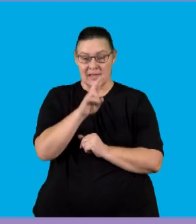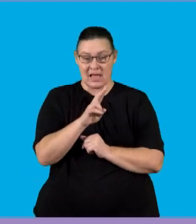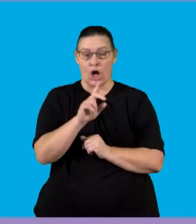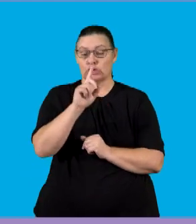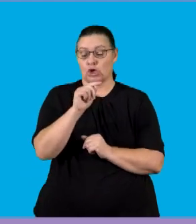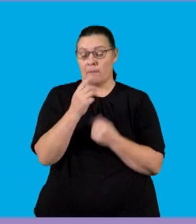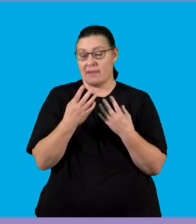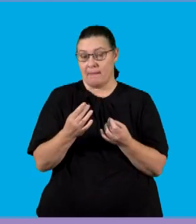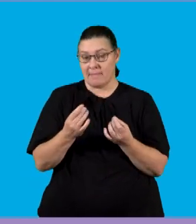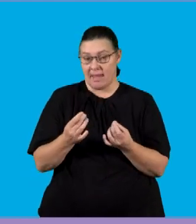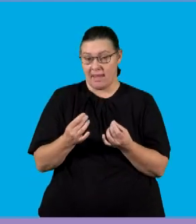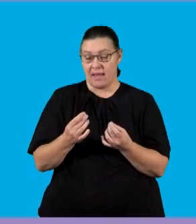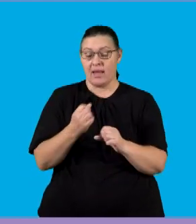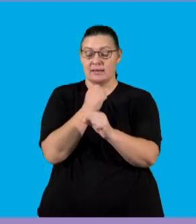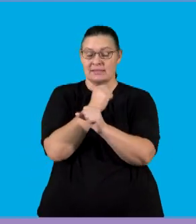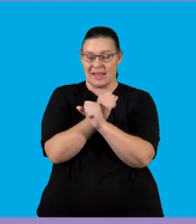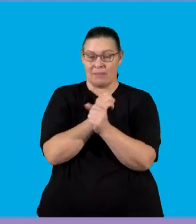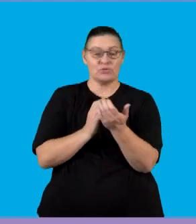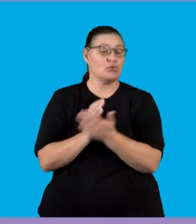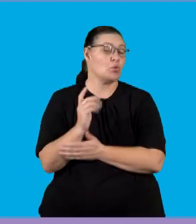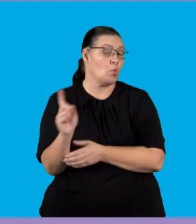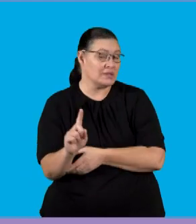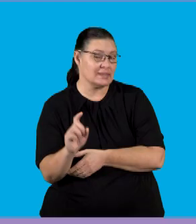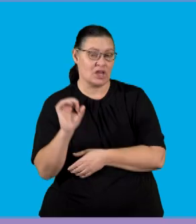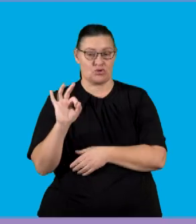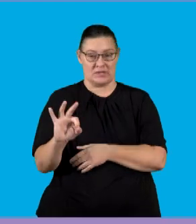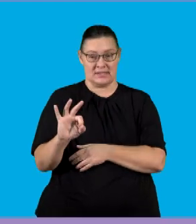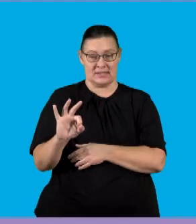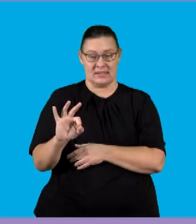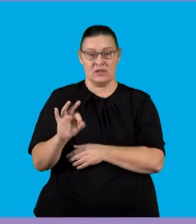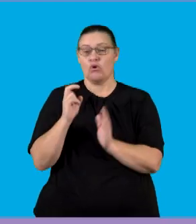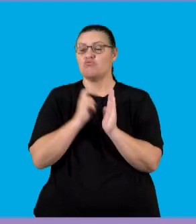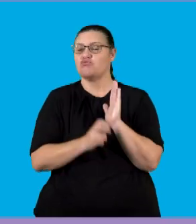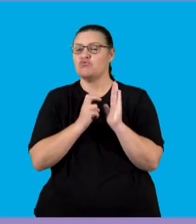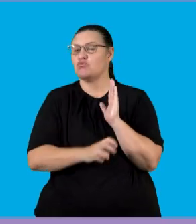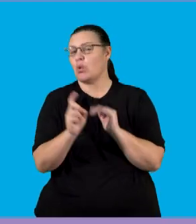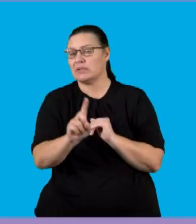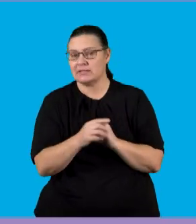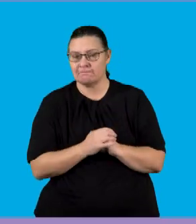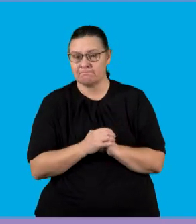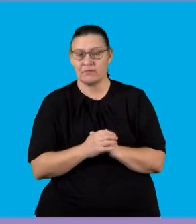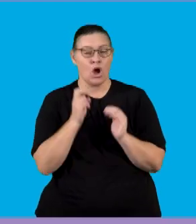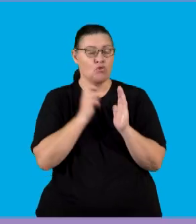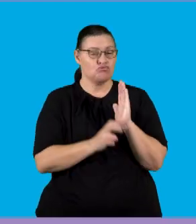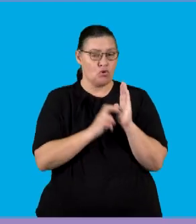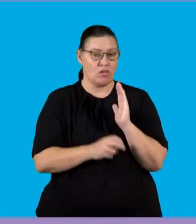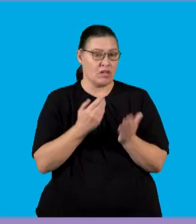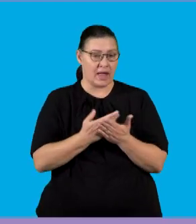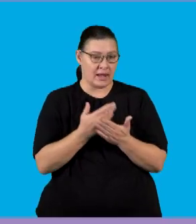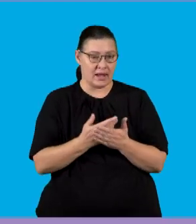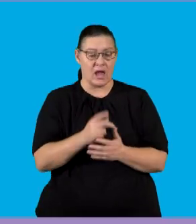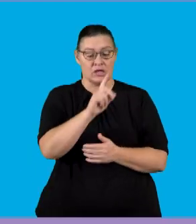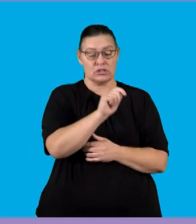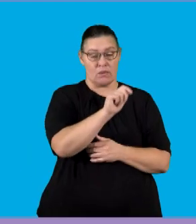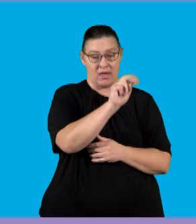that our term number is being multiplied by 3. So what could be the rule here? Well, the rule here could be